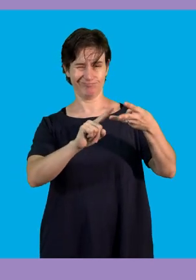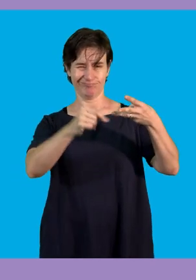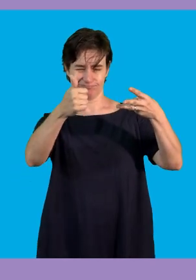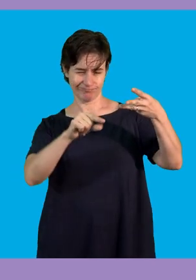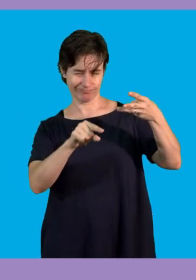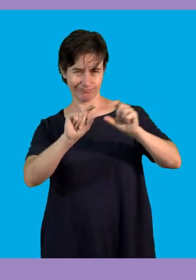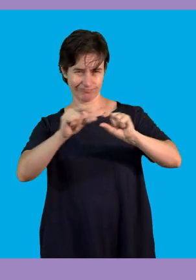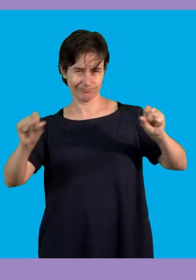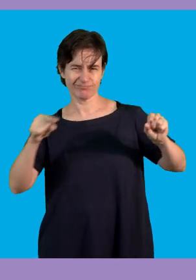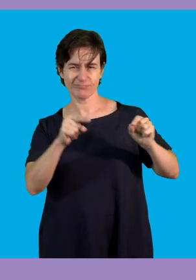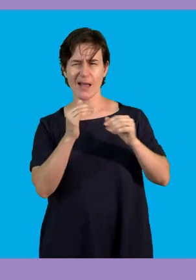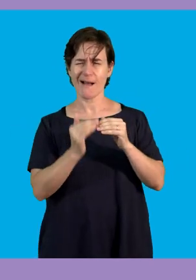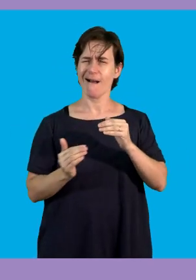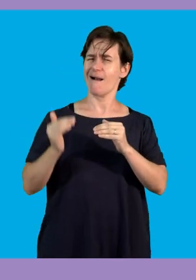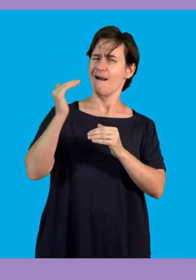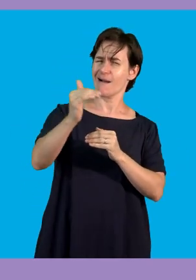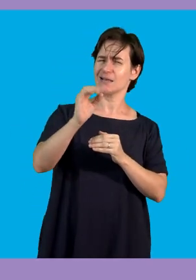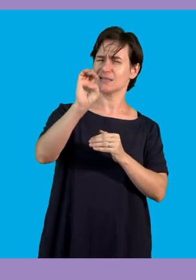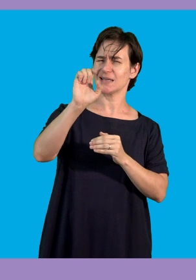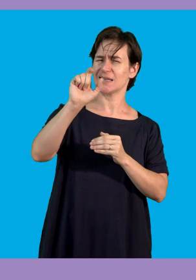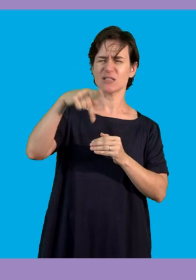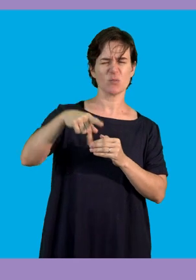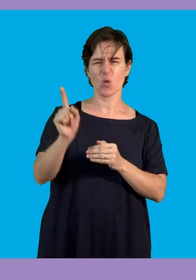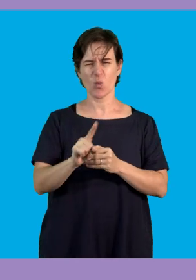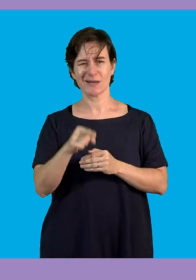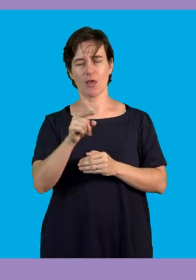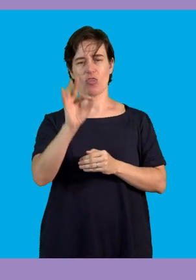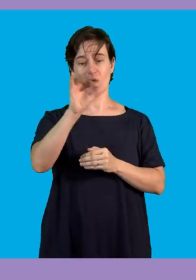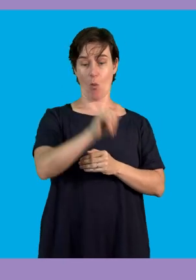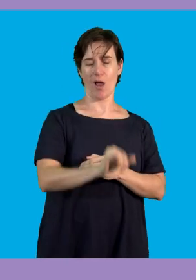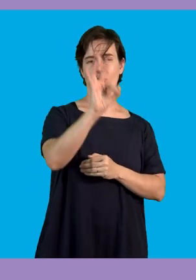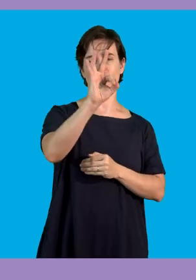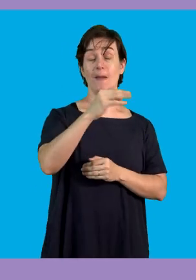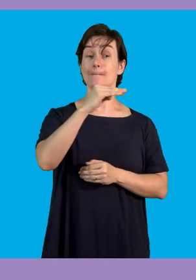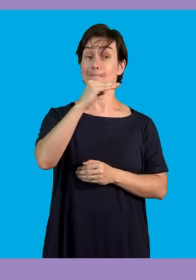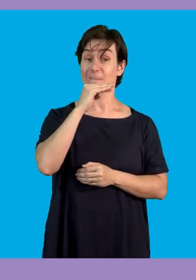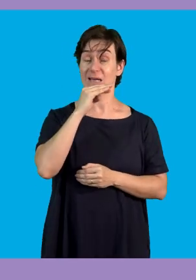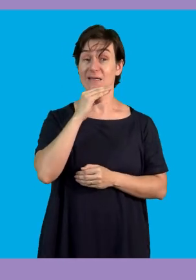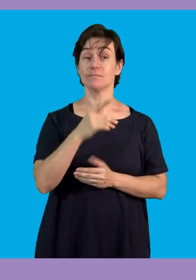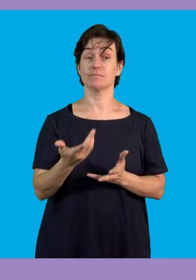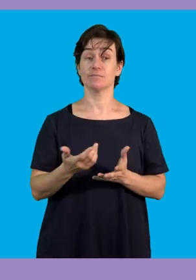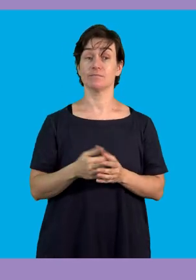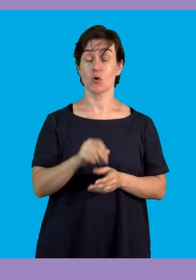highest exponent is 3. And so that should be the first number that I'm going to write,